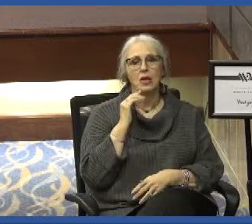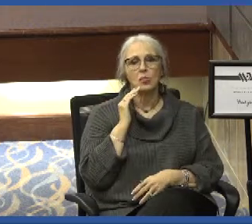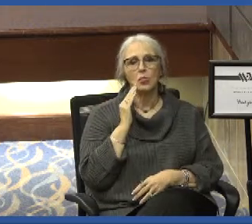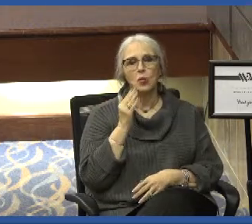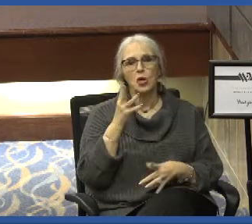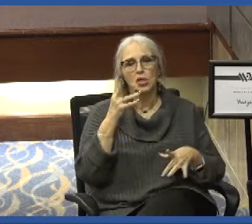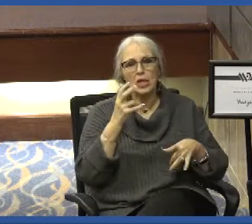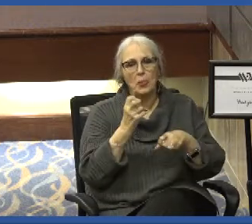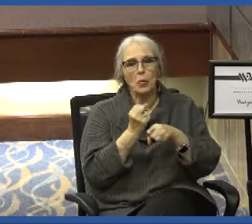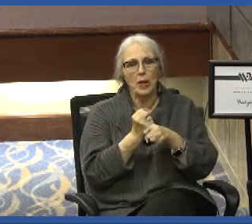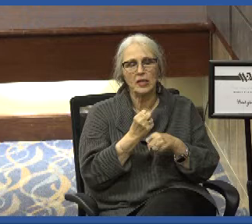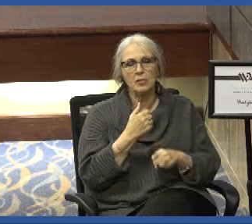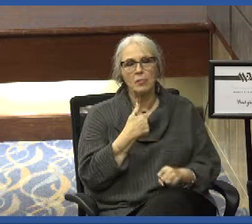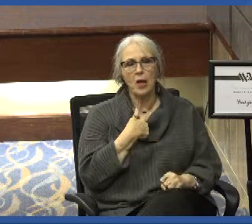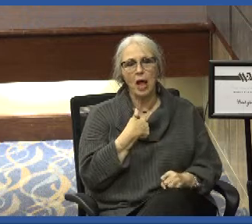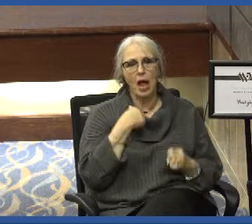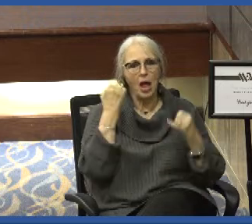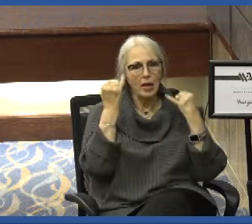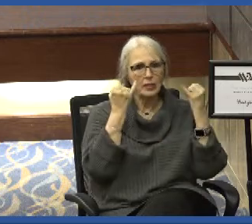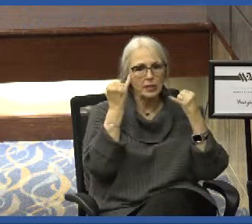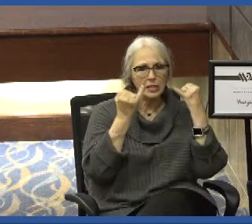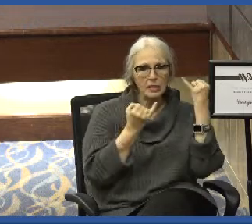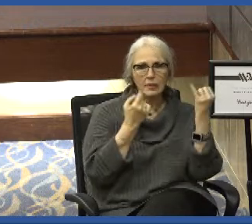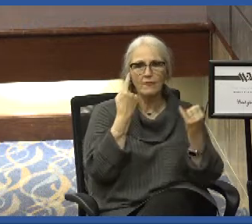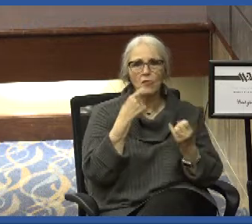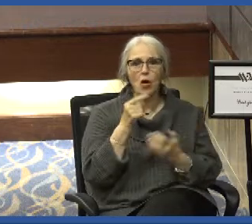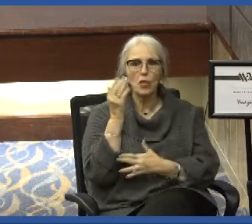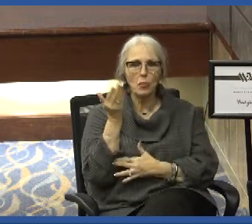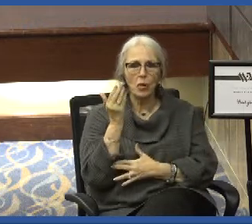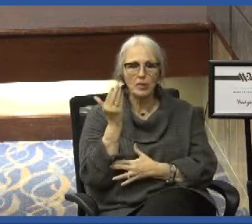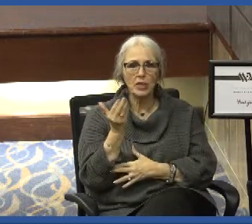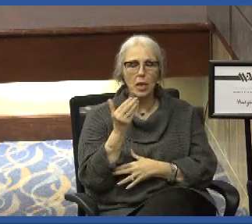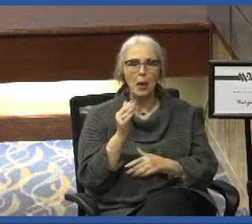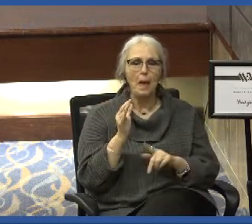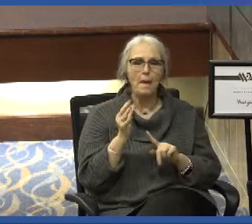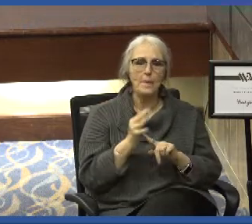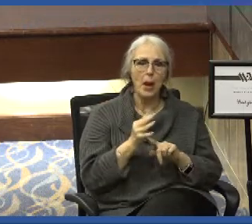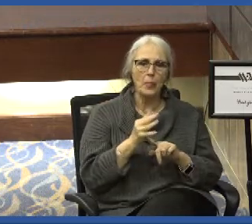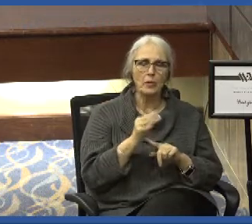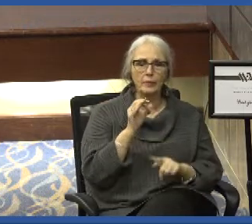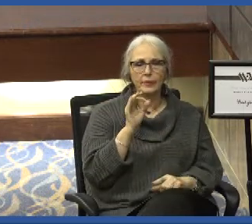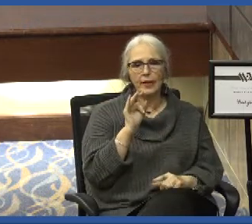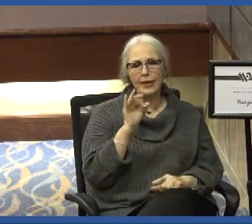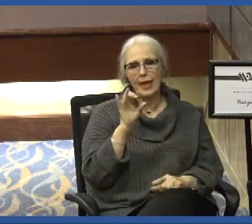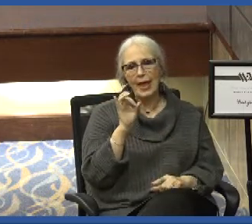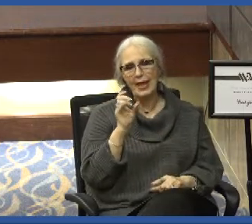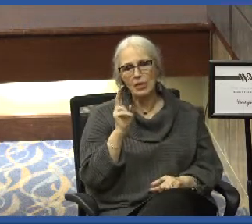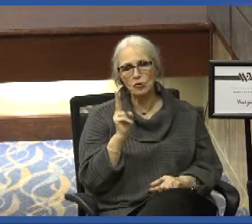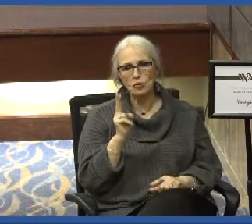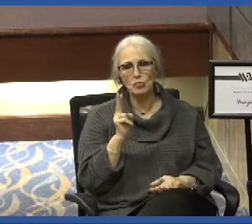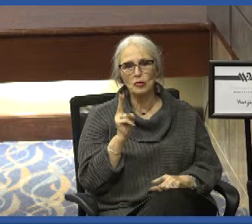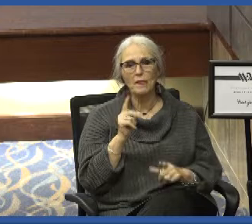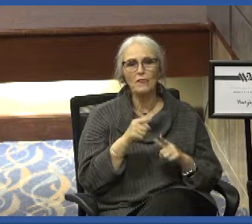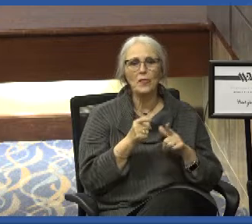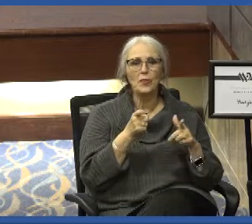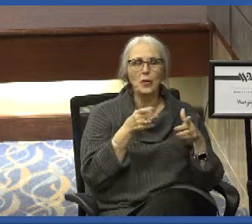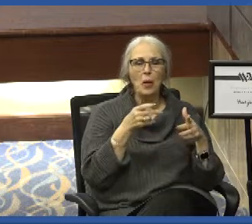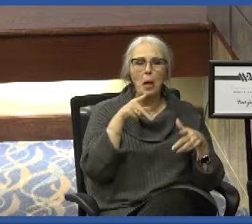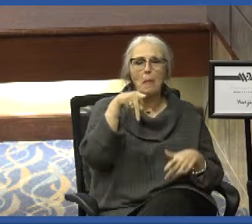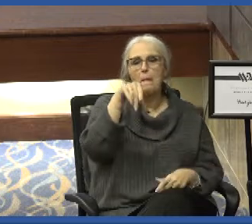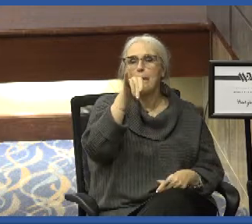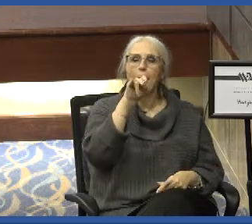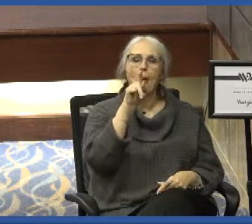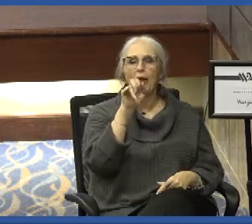of summarize my thoughts heading into this presentation using the words of a popular 1982 hit song by the Pointer Sisters. Oh